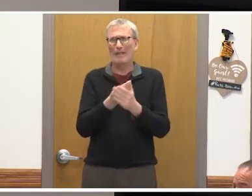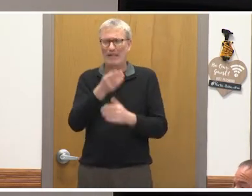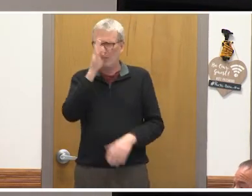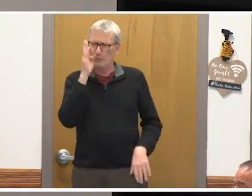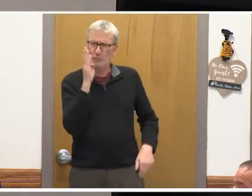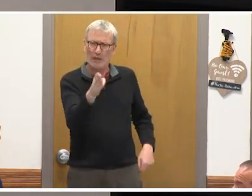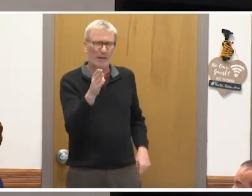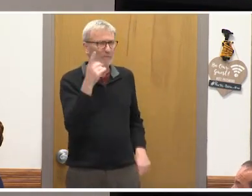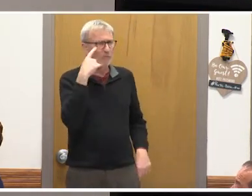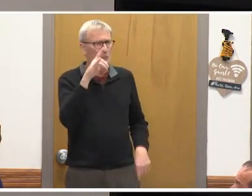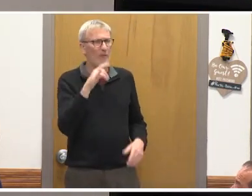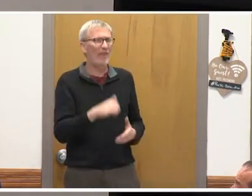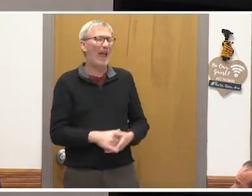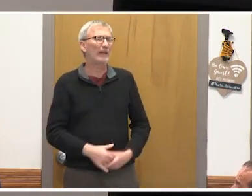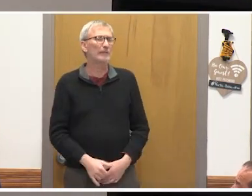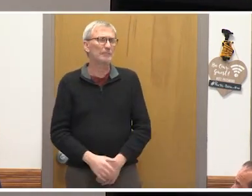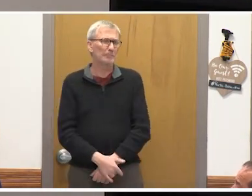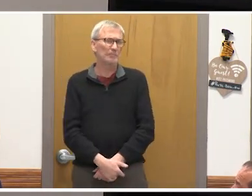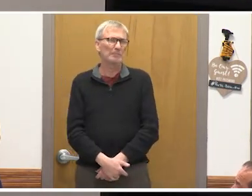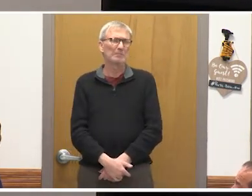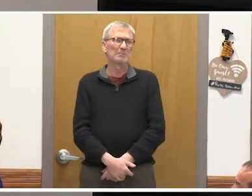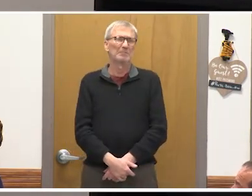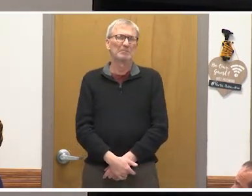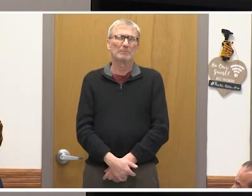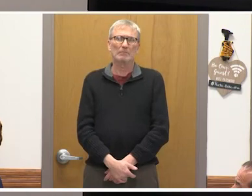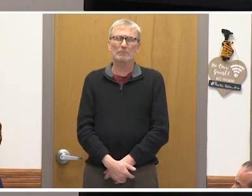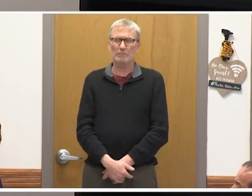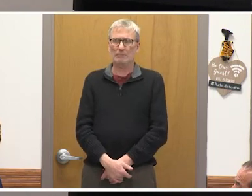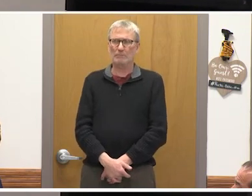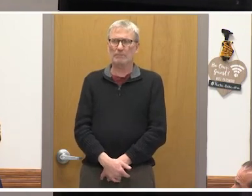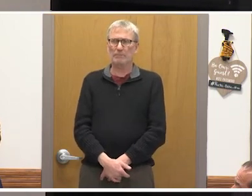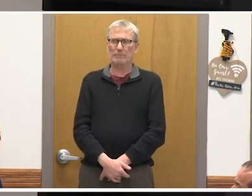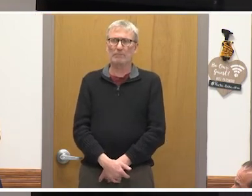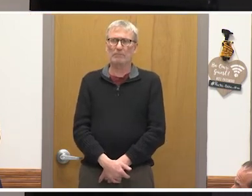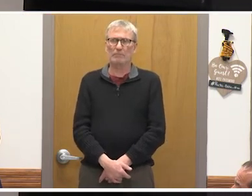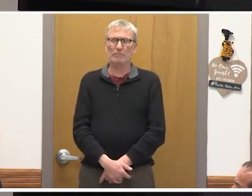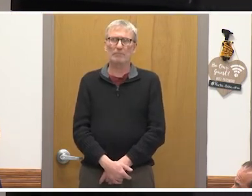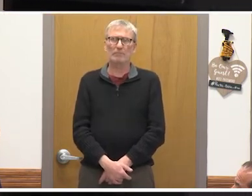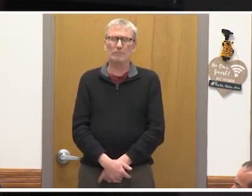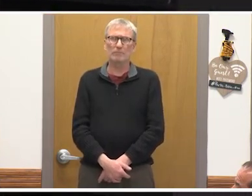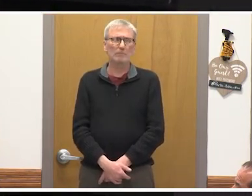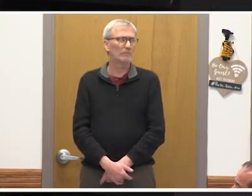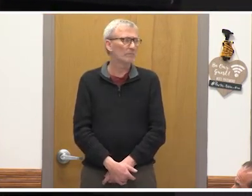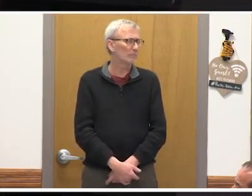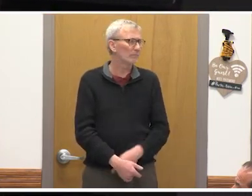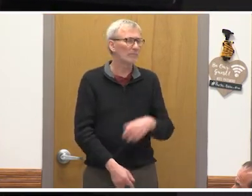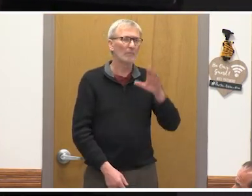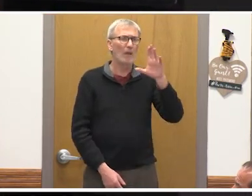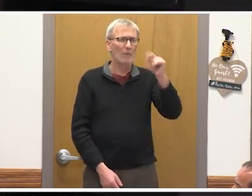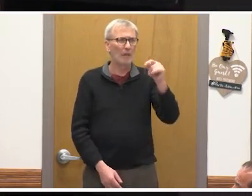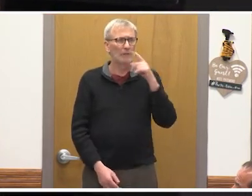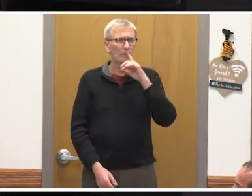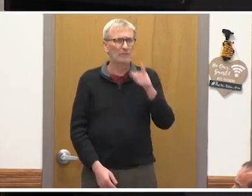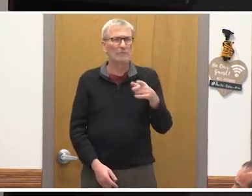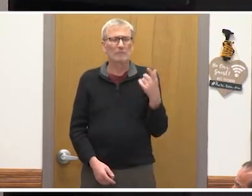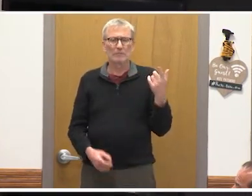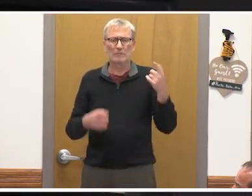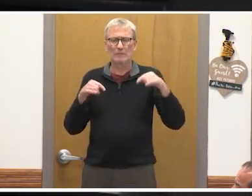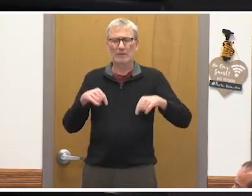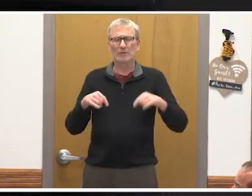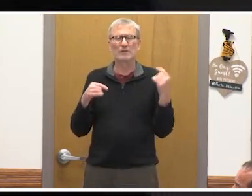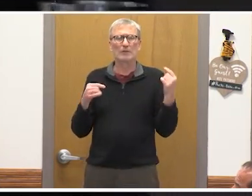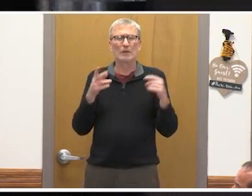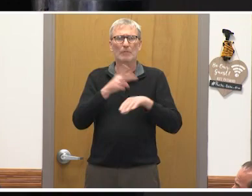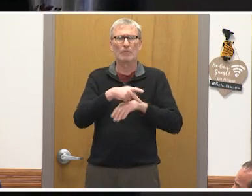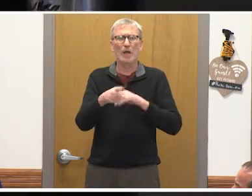that program to then move forward with construction and design. But just once again to recap, through this project there will